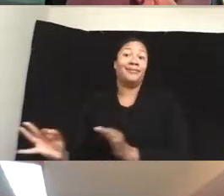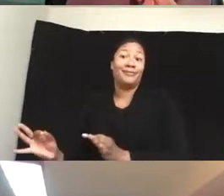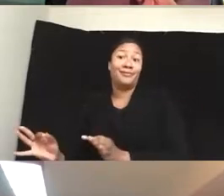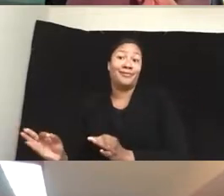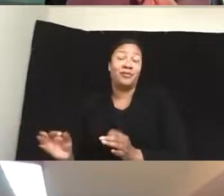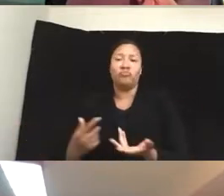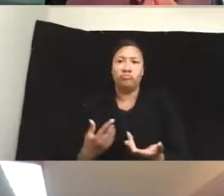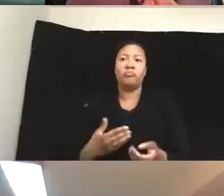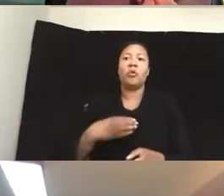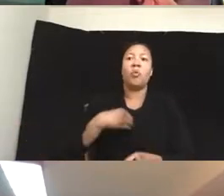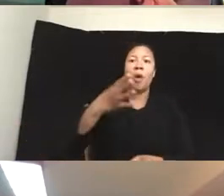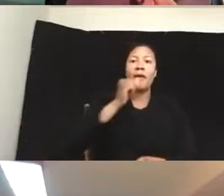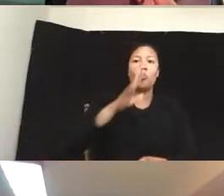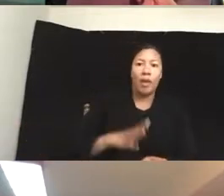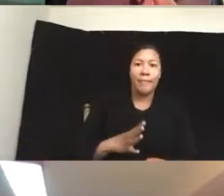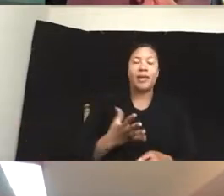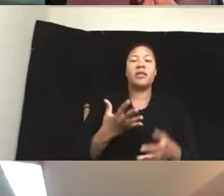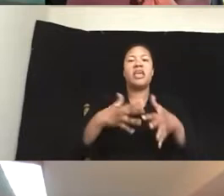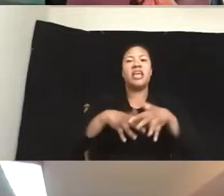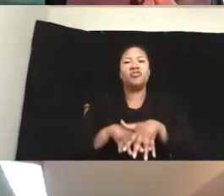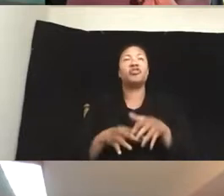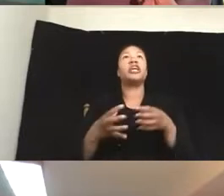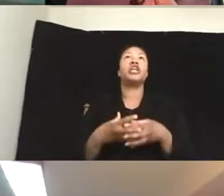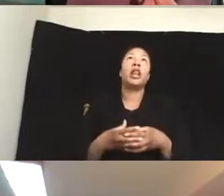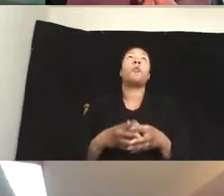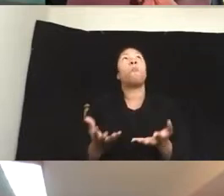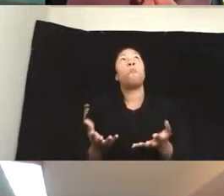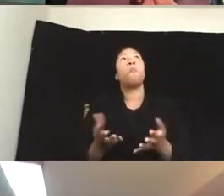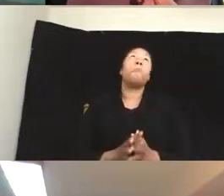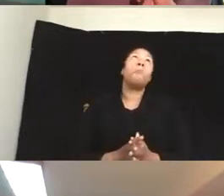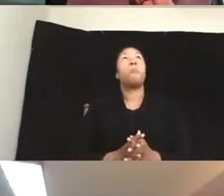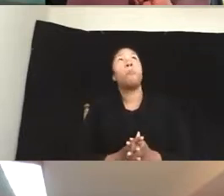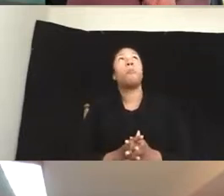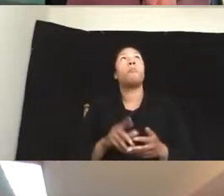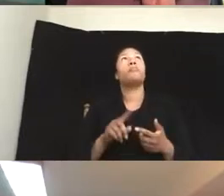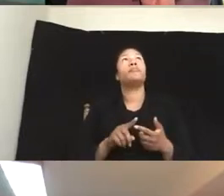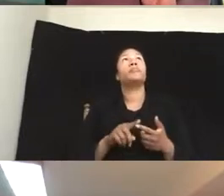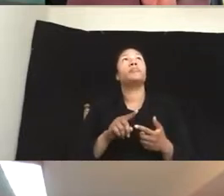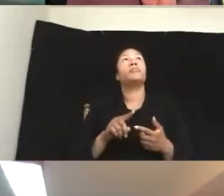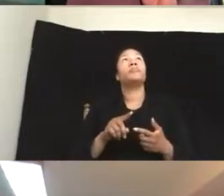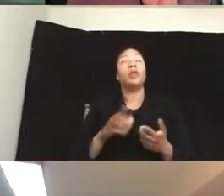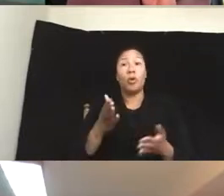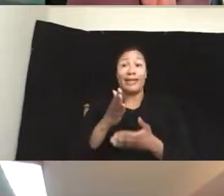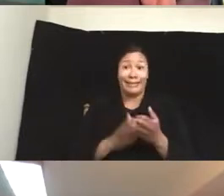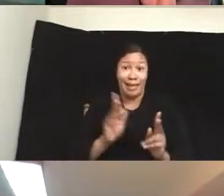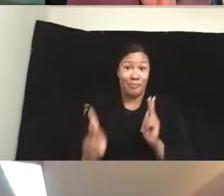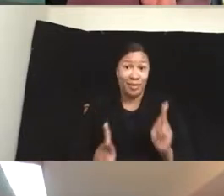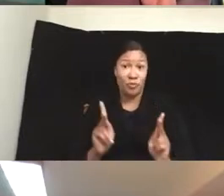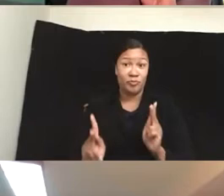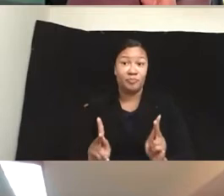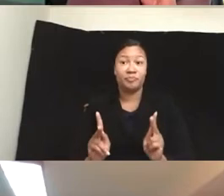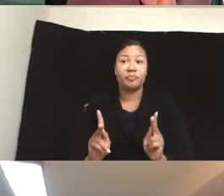White women and intersectionality. So some of the folks from the